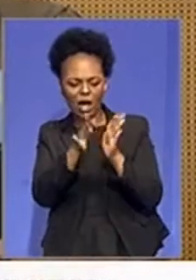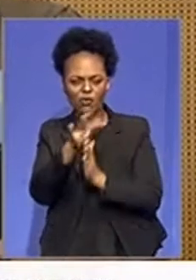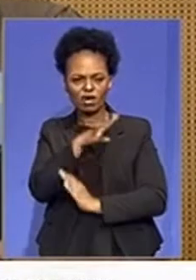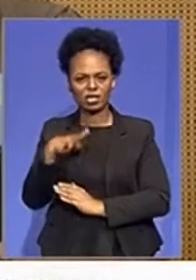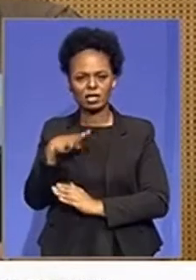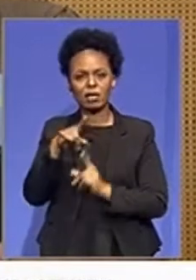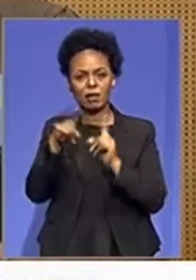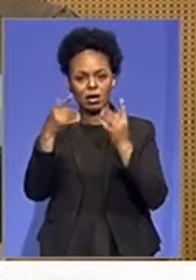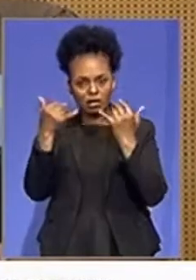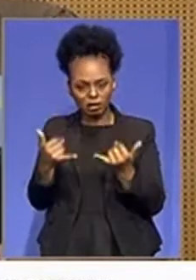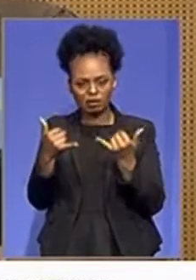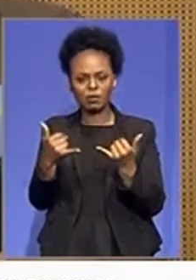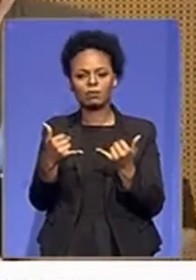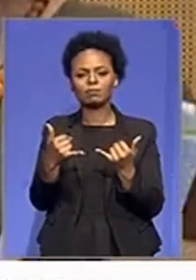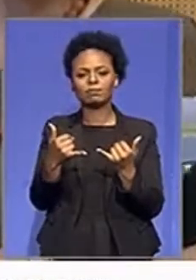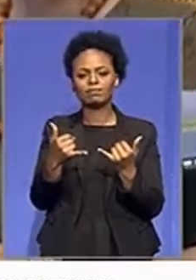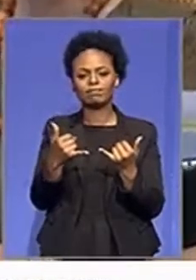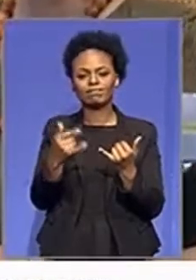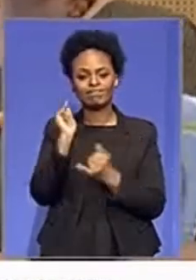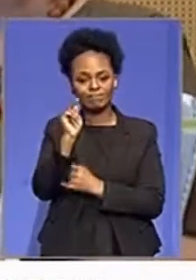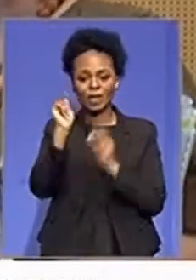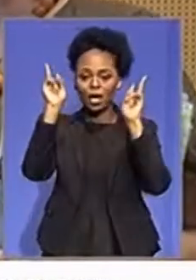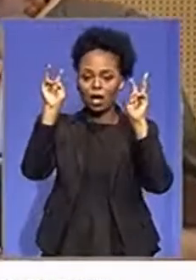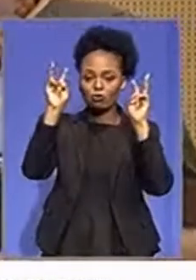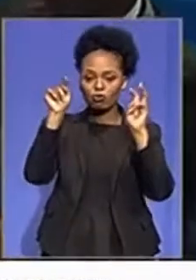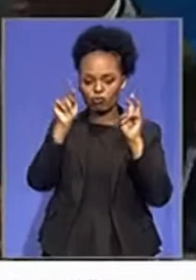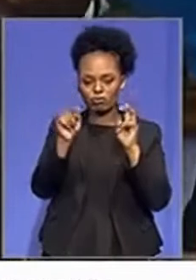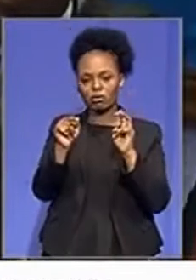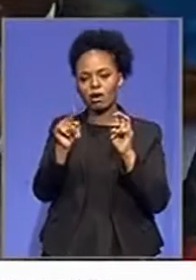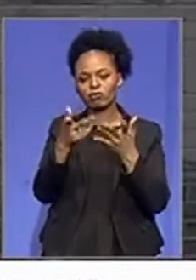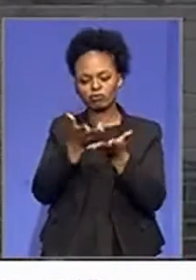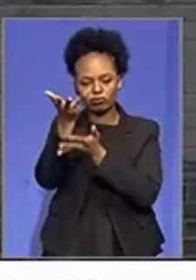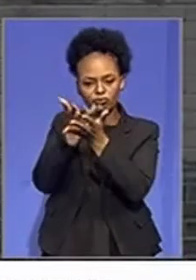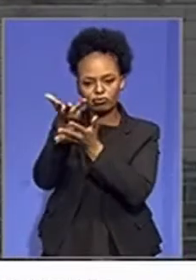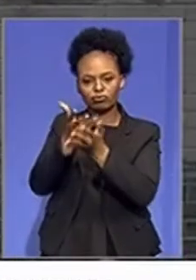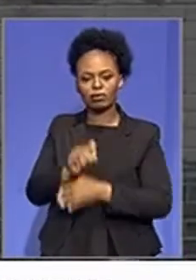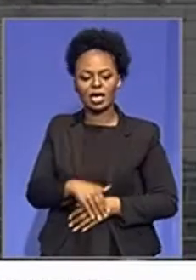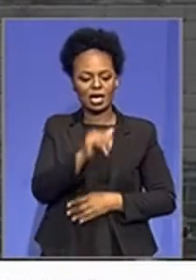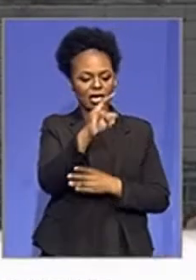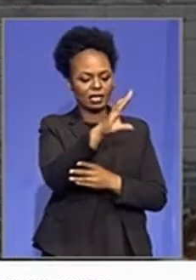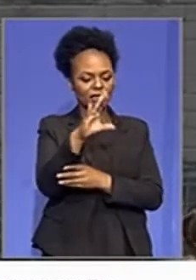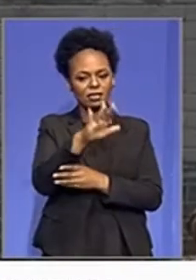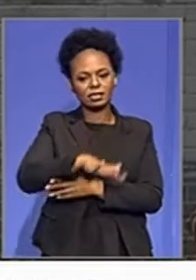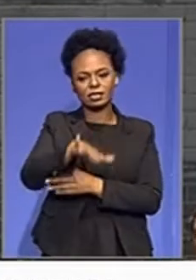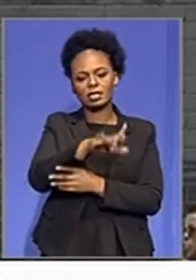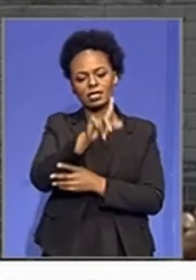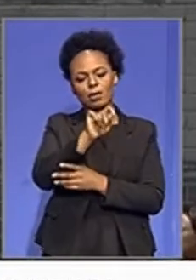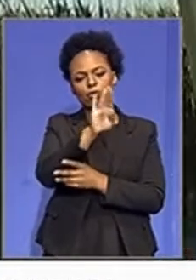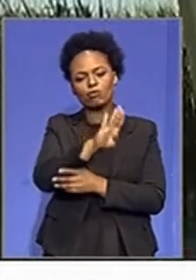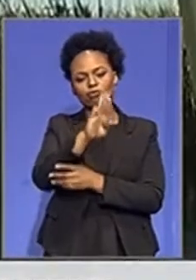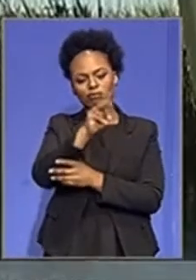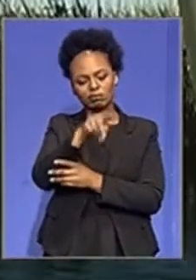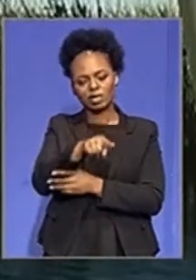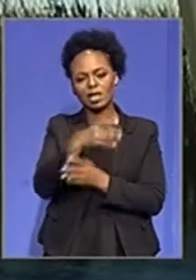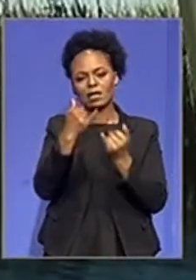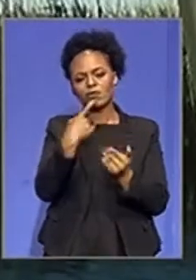now, that matter is under discussion. ANC le batweng la Thabo Mfutsanyana e sisintse ho tloswa hanghang